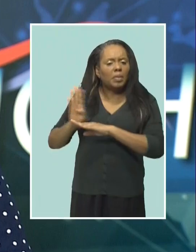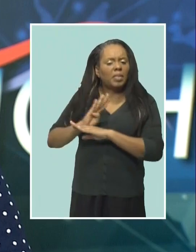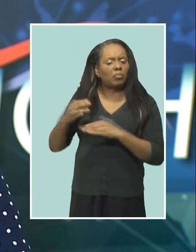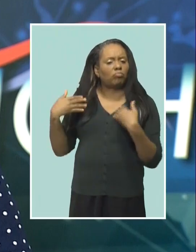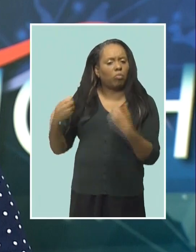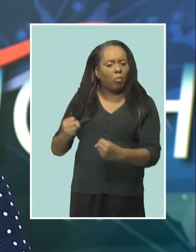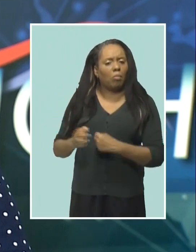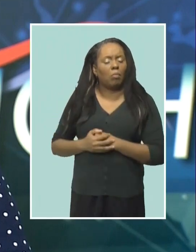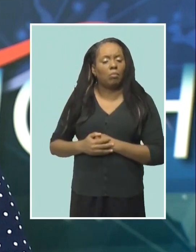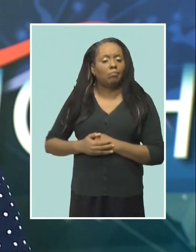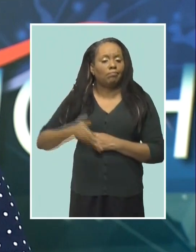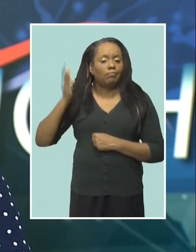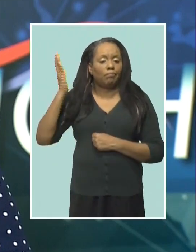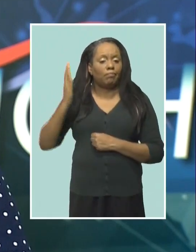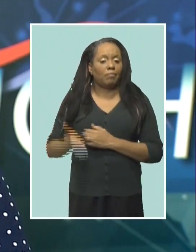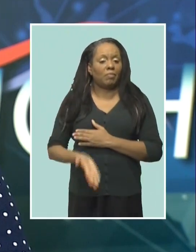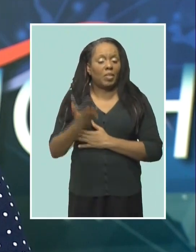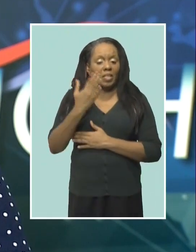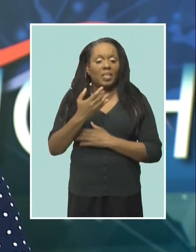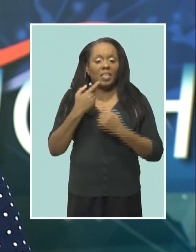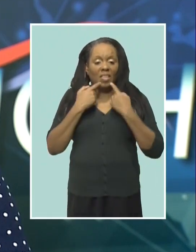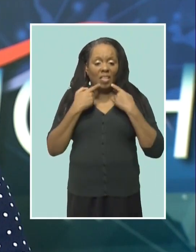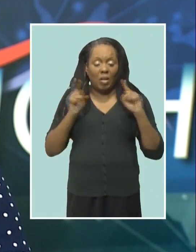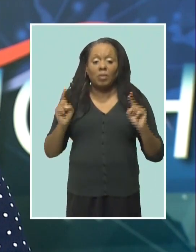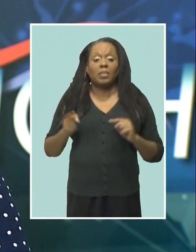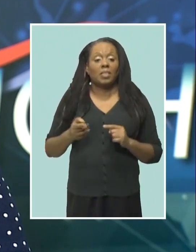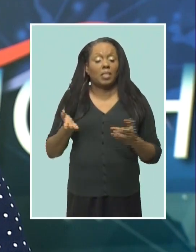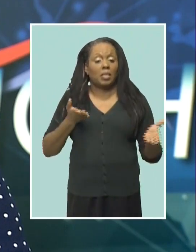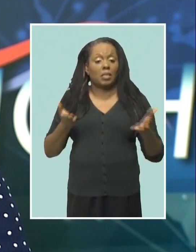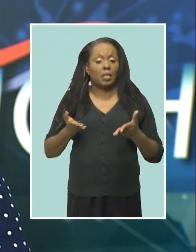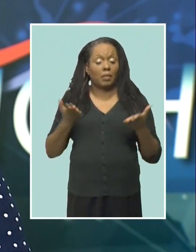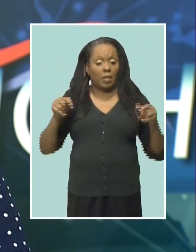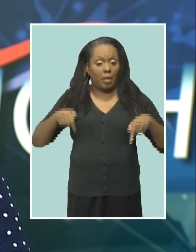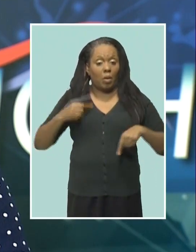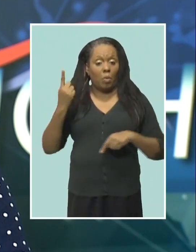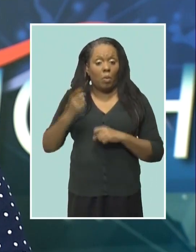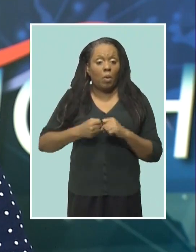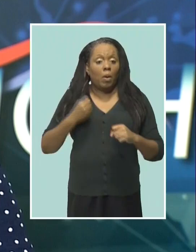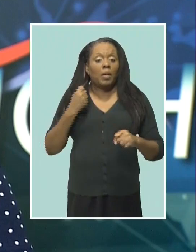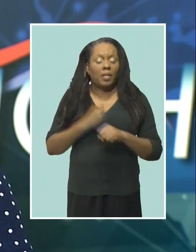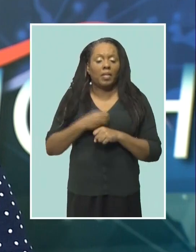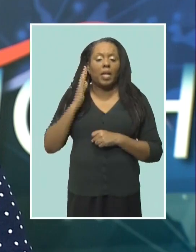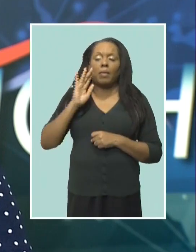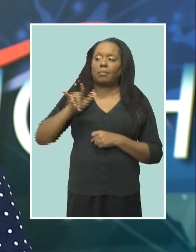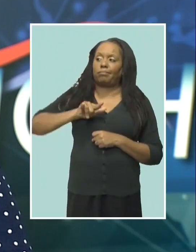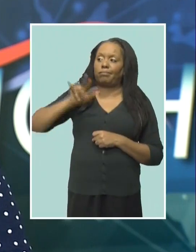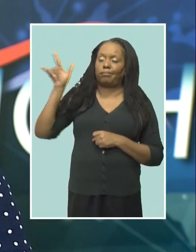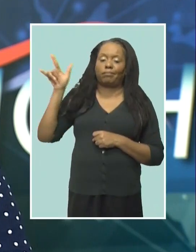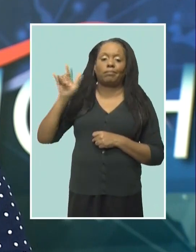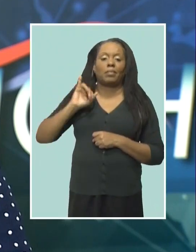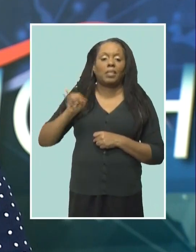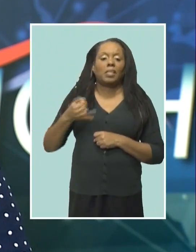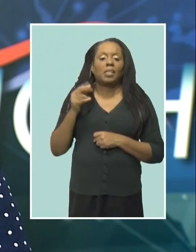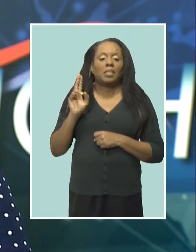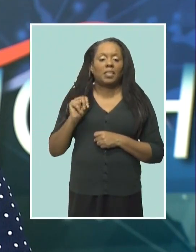TV8's Morning Barbados, where he announced that after serving 1 year as ambassador, he leaves the island on January 20th,